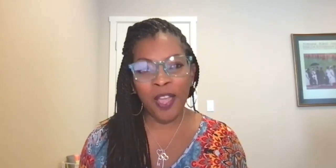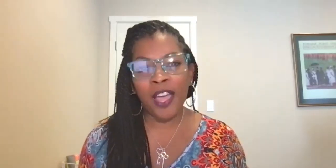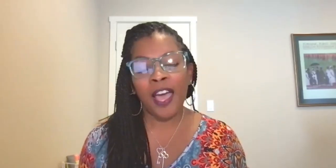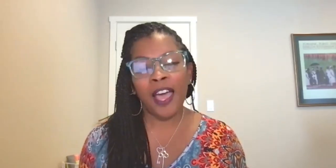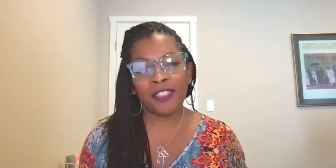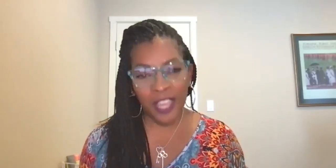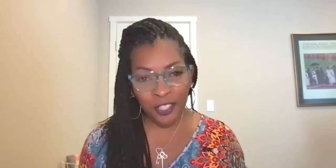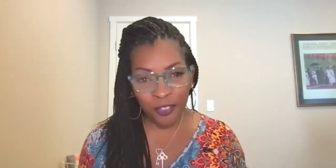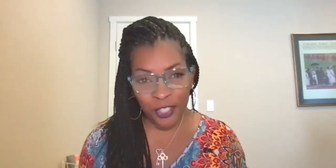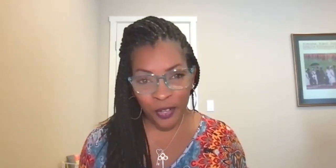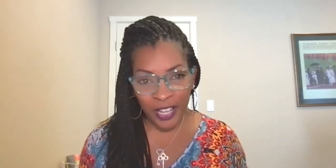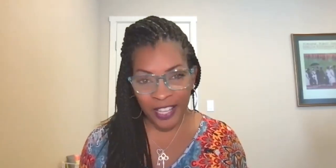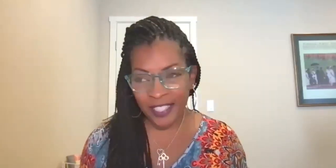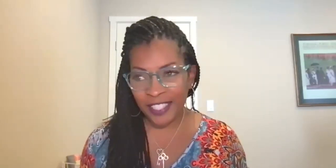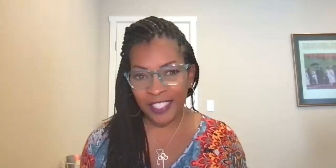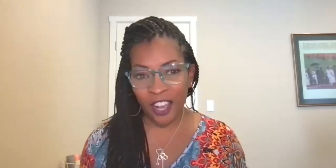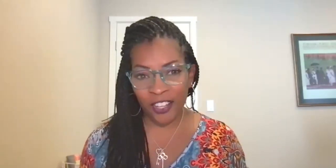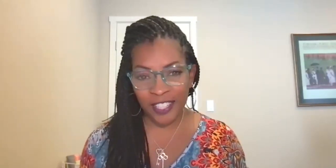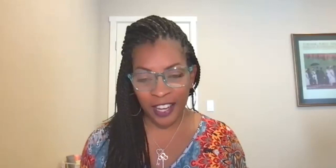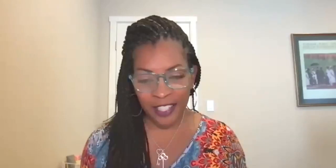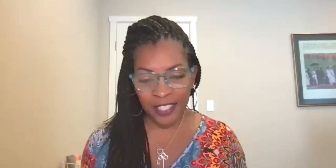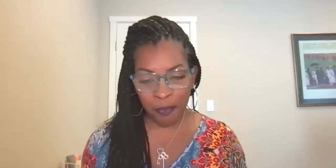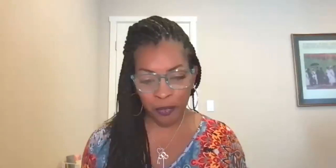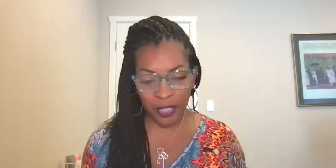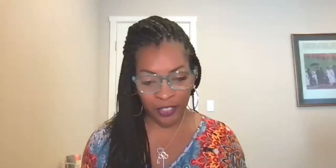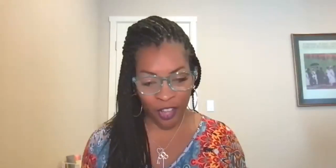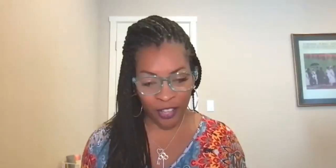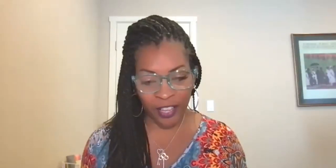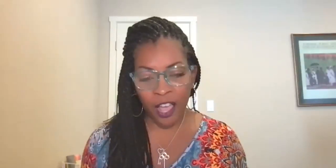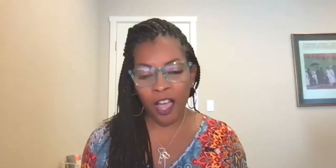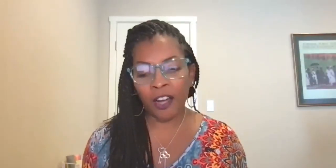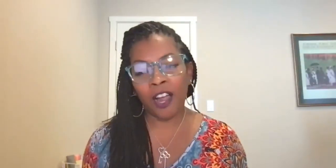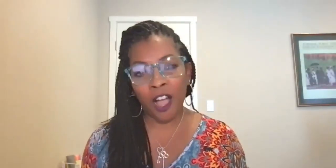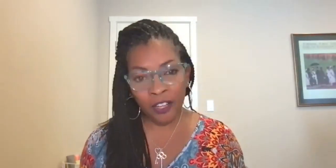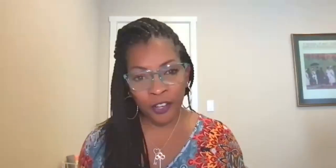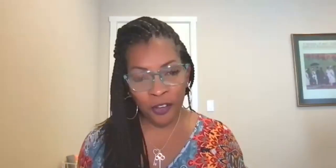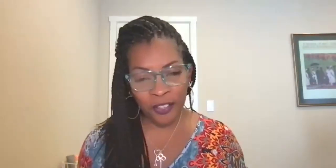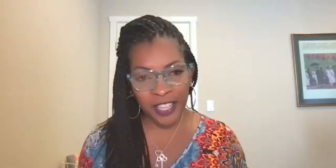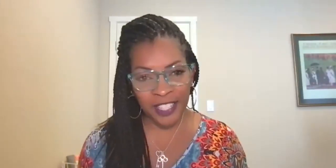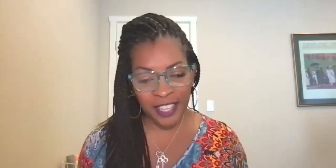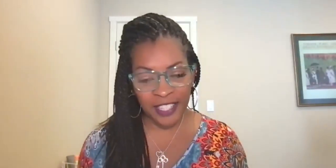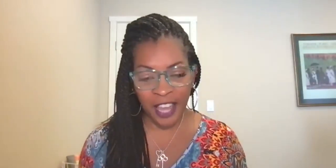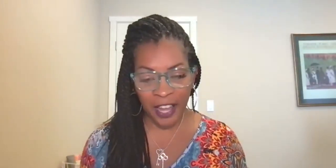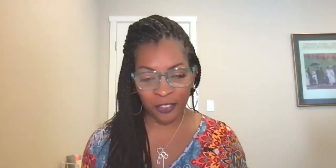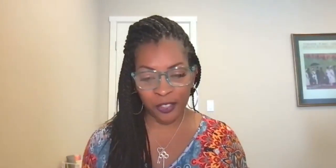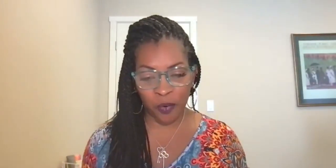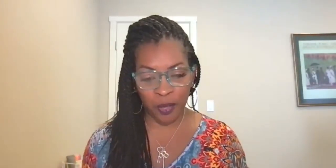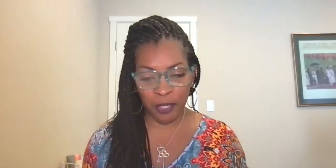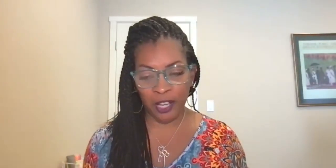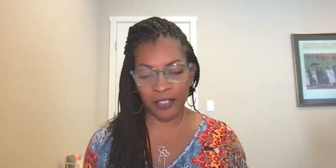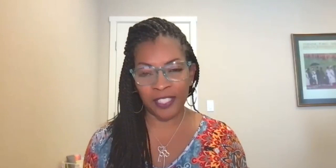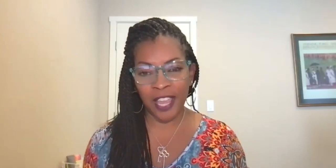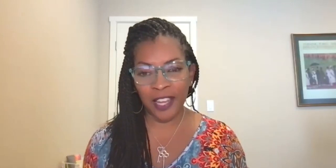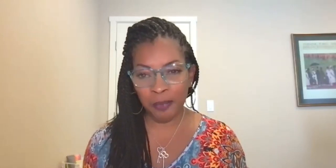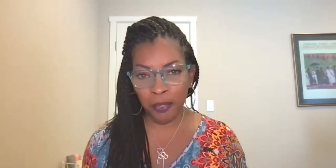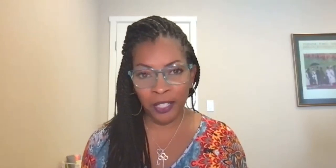So thank you for joining us. This is our second summer read along. Our article is entitled Going